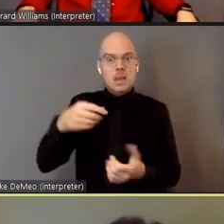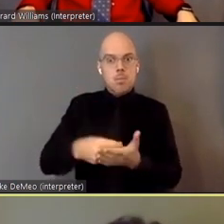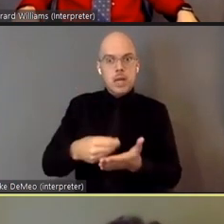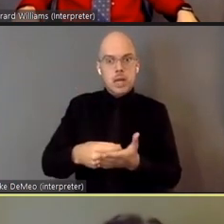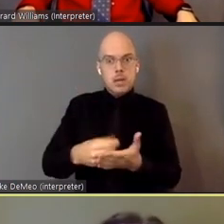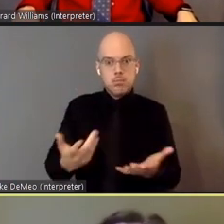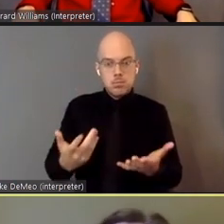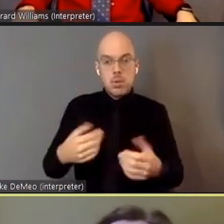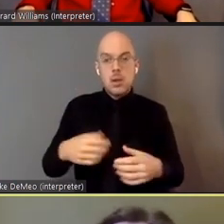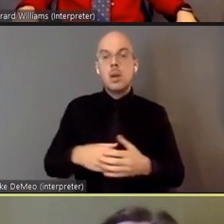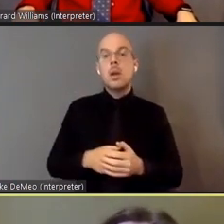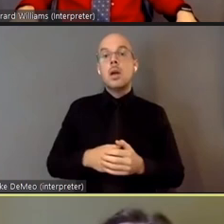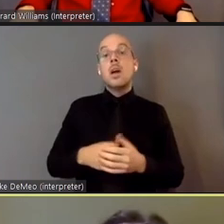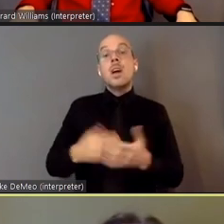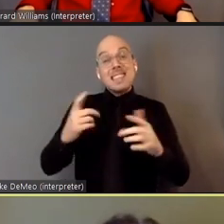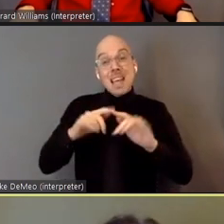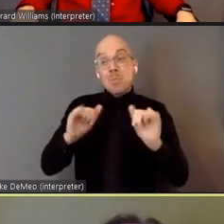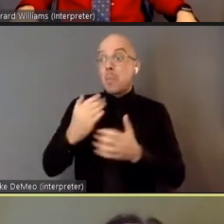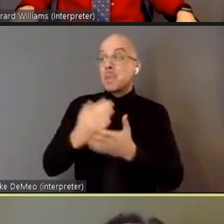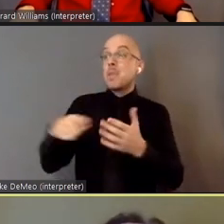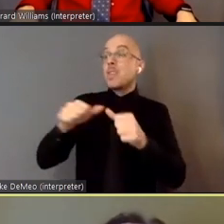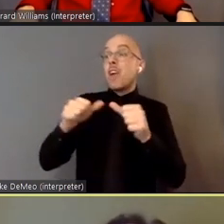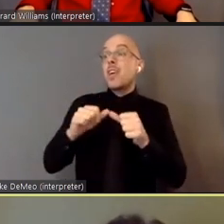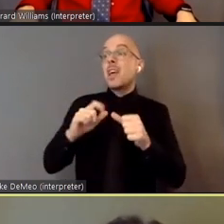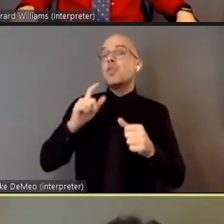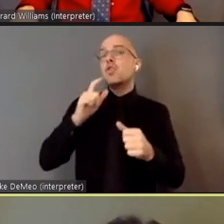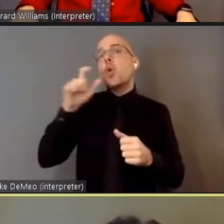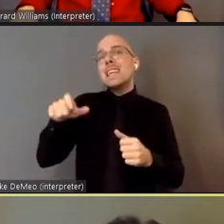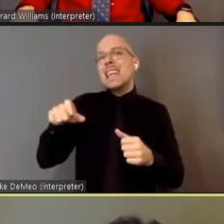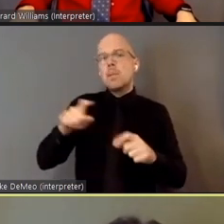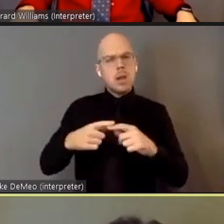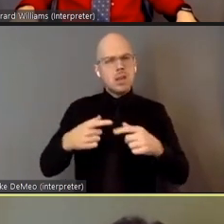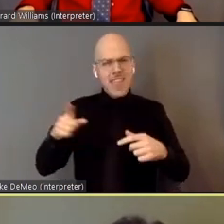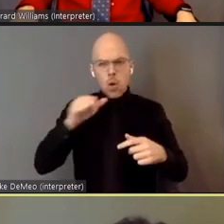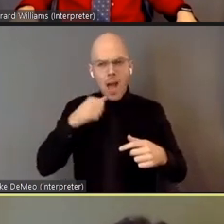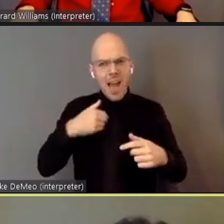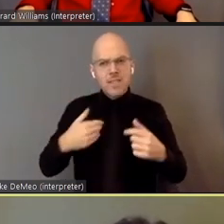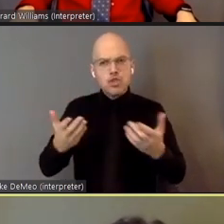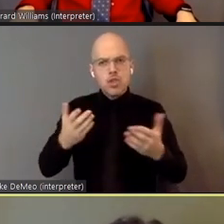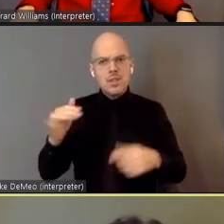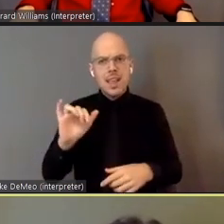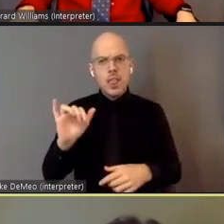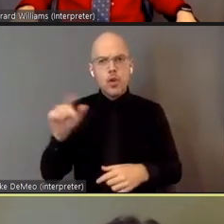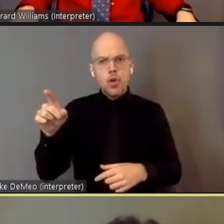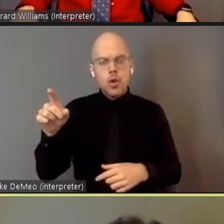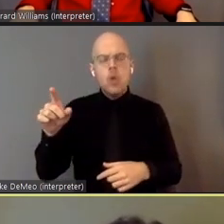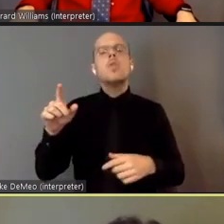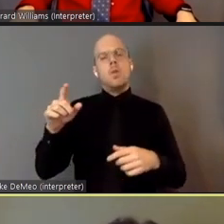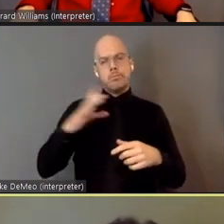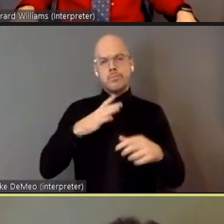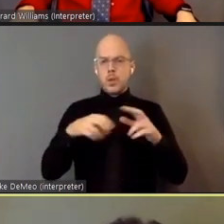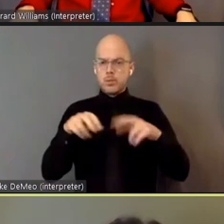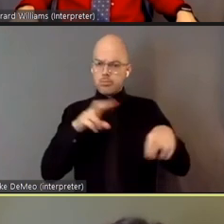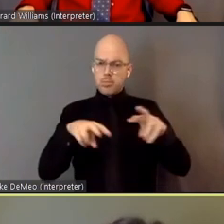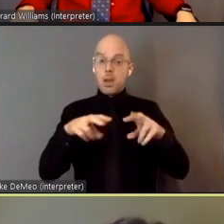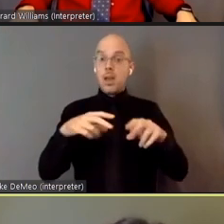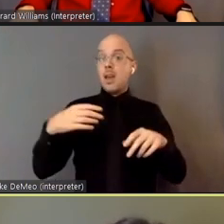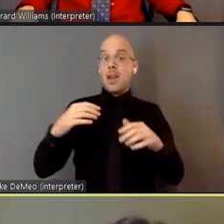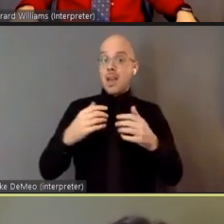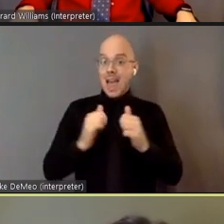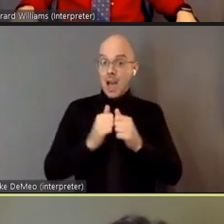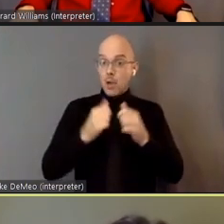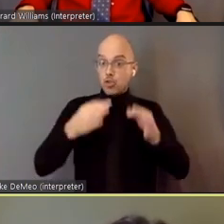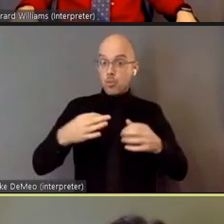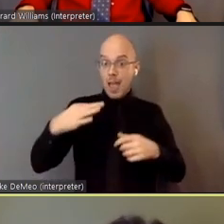it also don't have that service yet. And so we're looking at determining eligibility by the degree of how rural